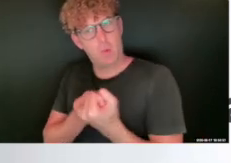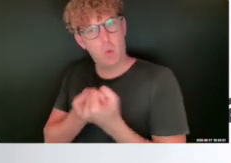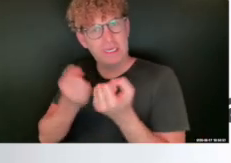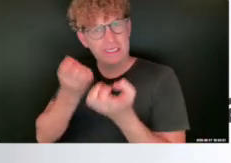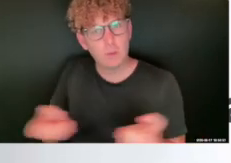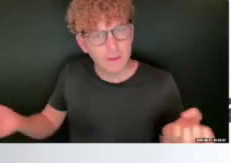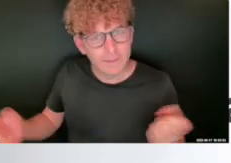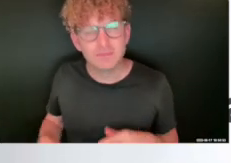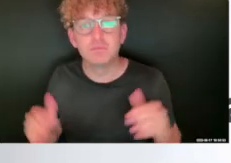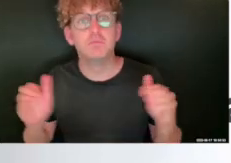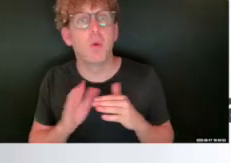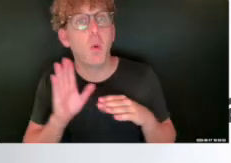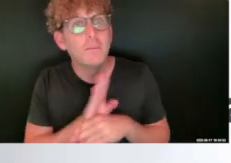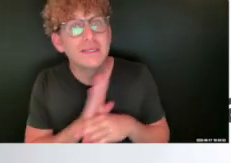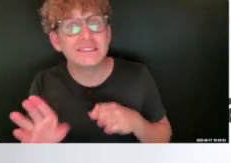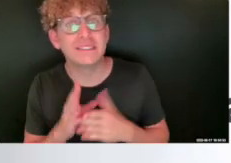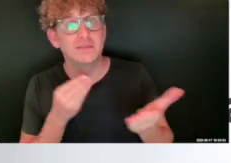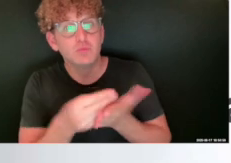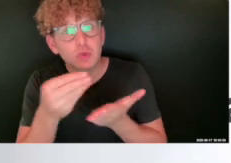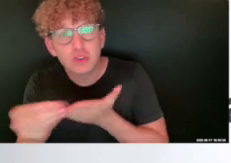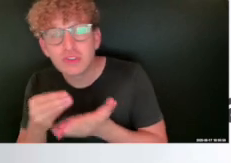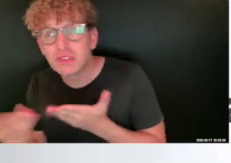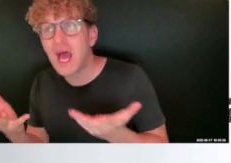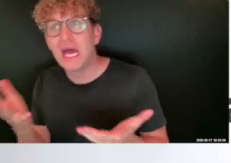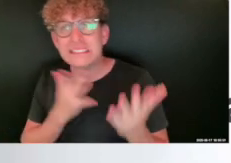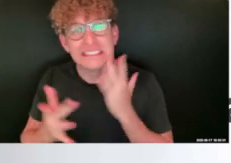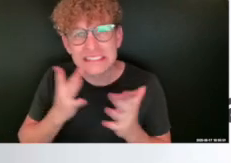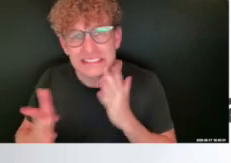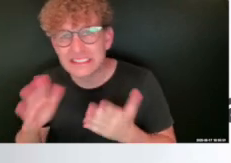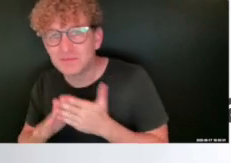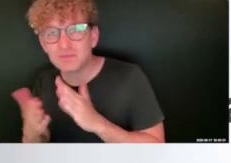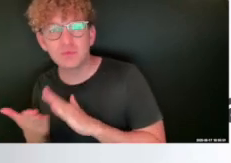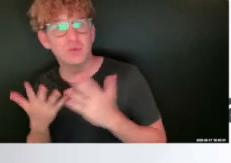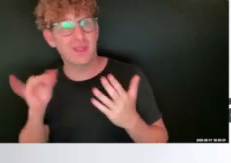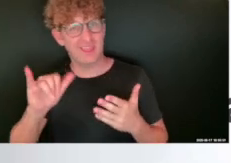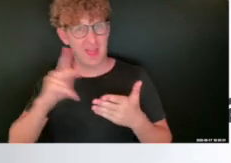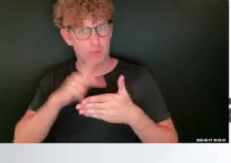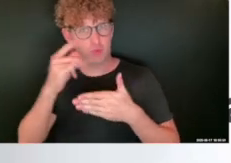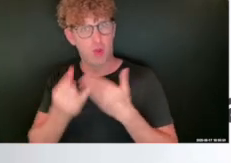year 2025-26, CORE staff are looking at the definition for commercial